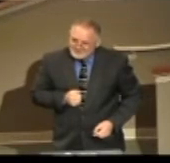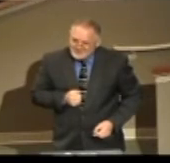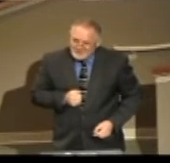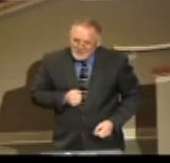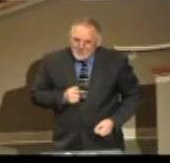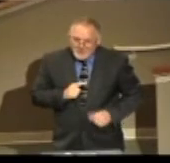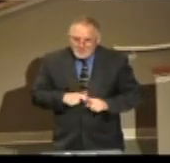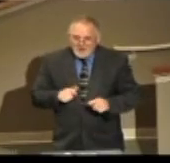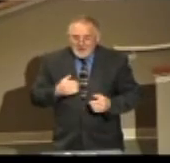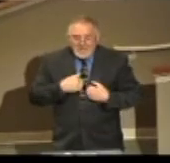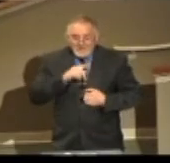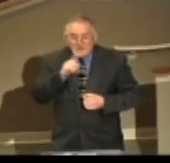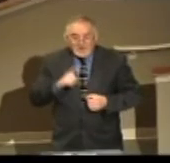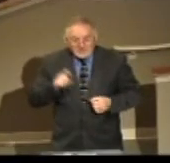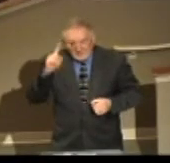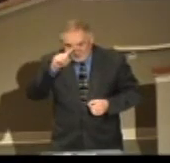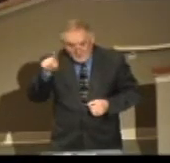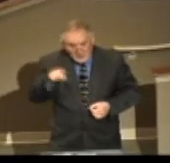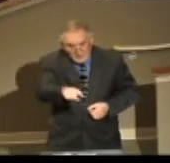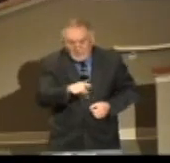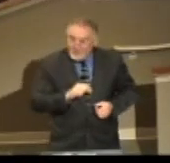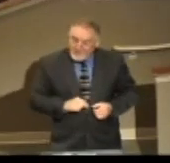He said, but I got a question I'd like to ask you.